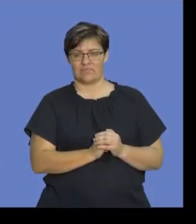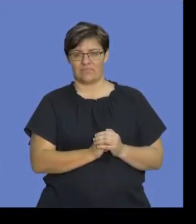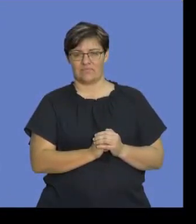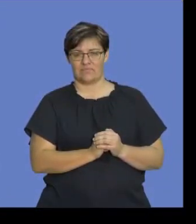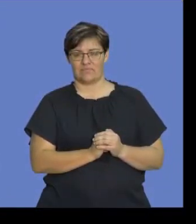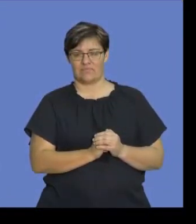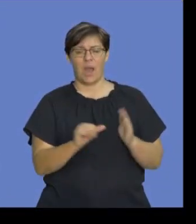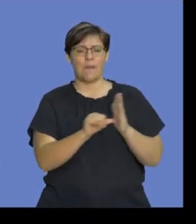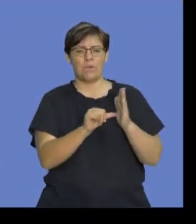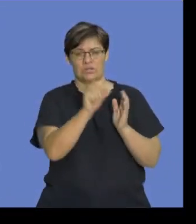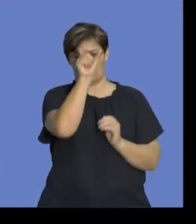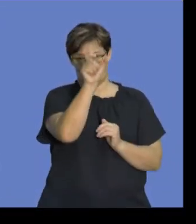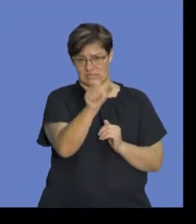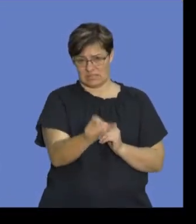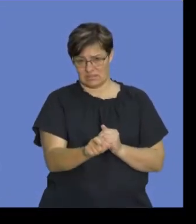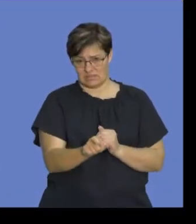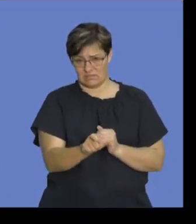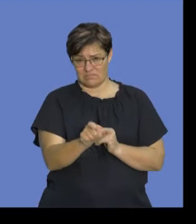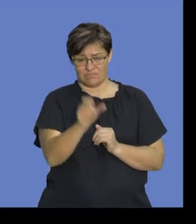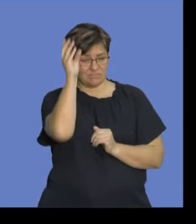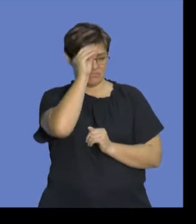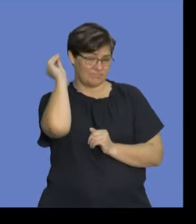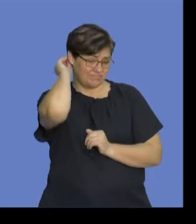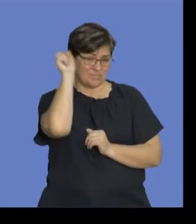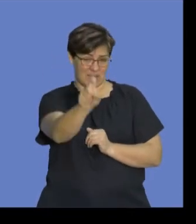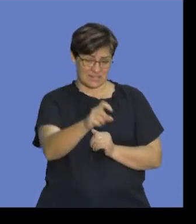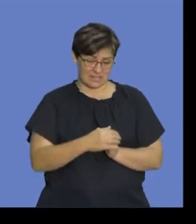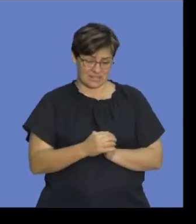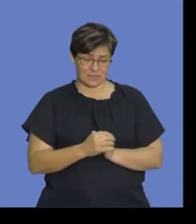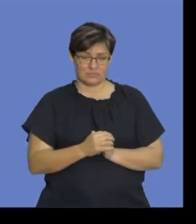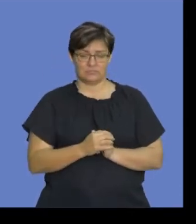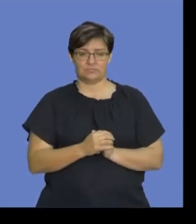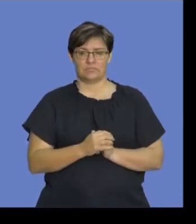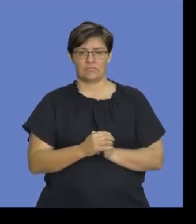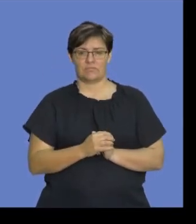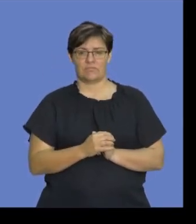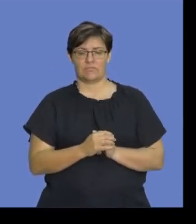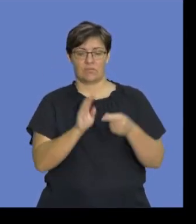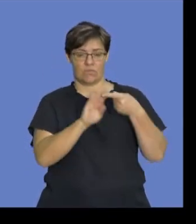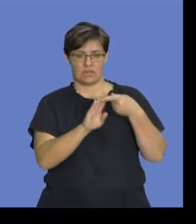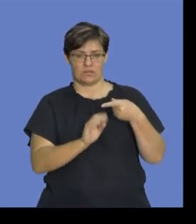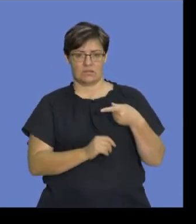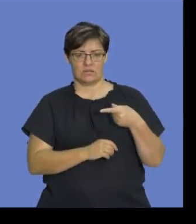Okay, so our keywords that we have to know. Number one,